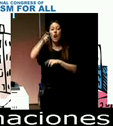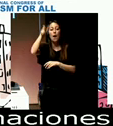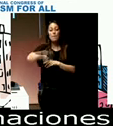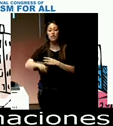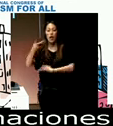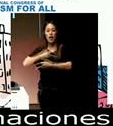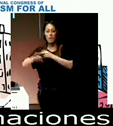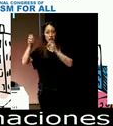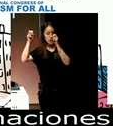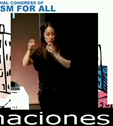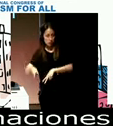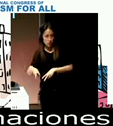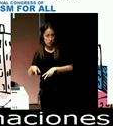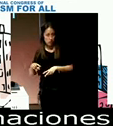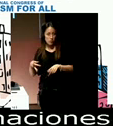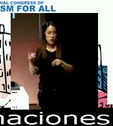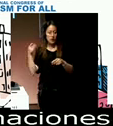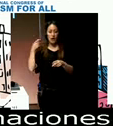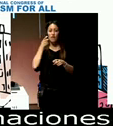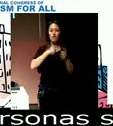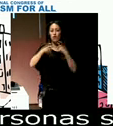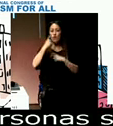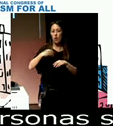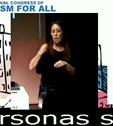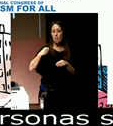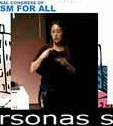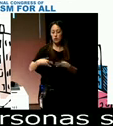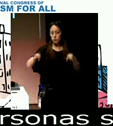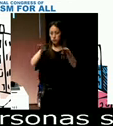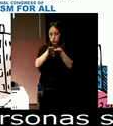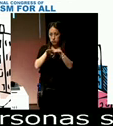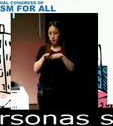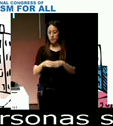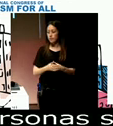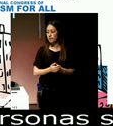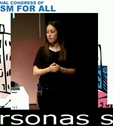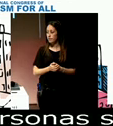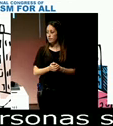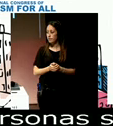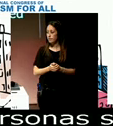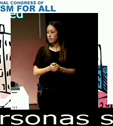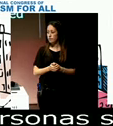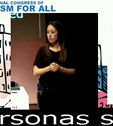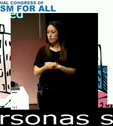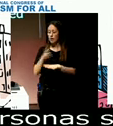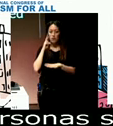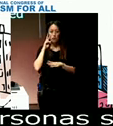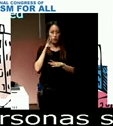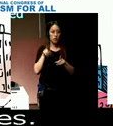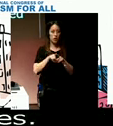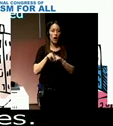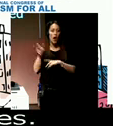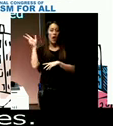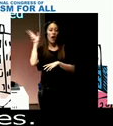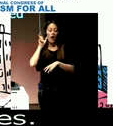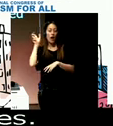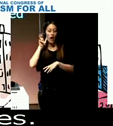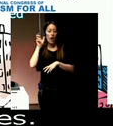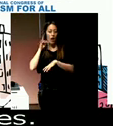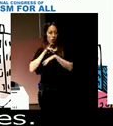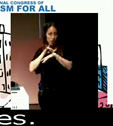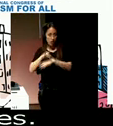information that is useful both for disabled and non-disabled people. These are